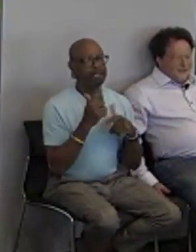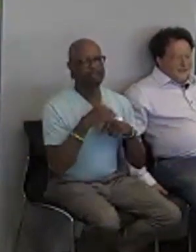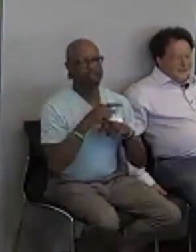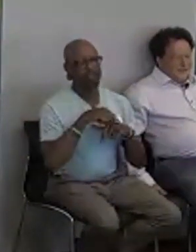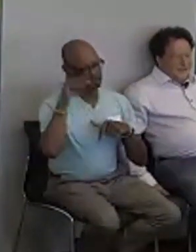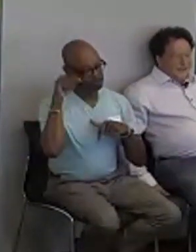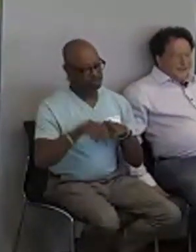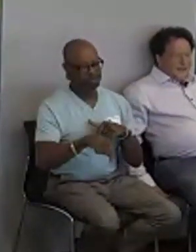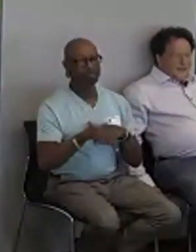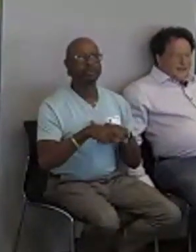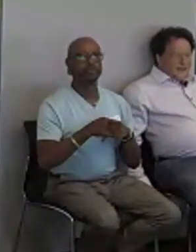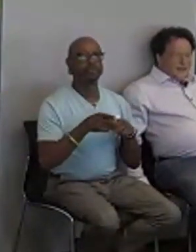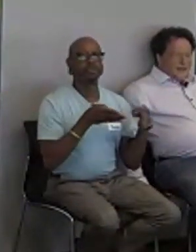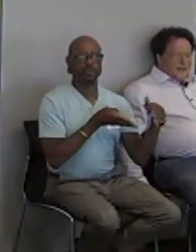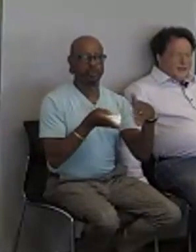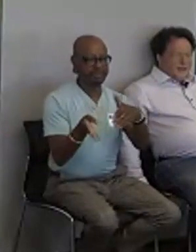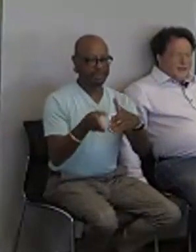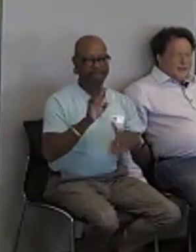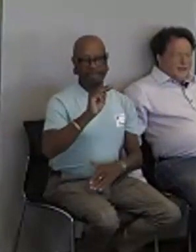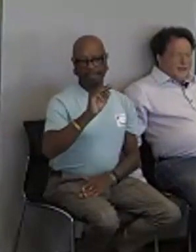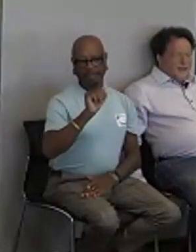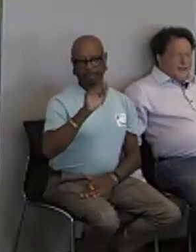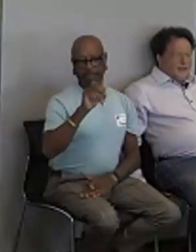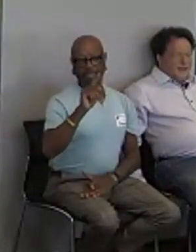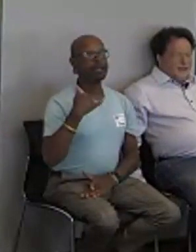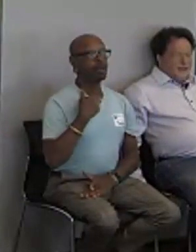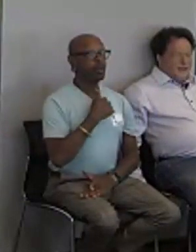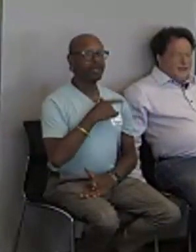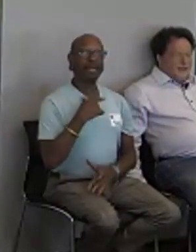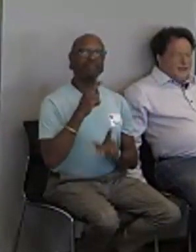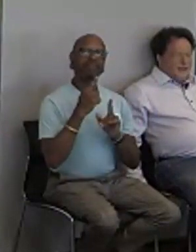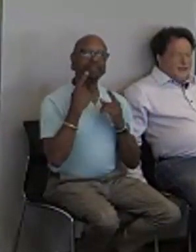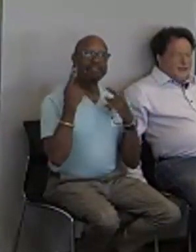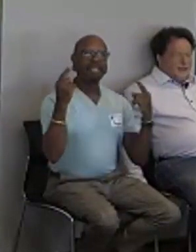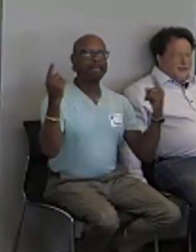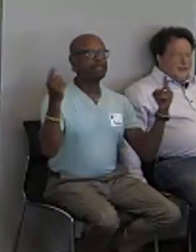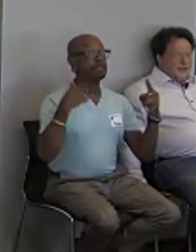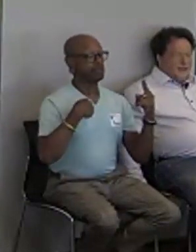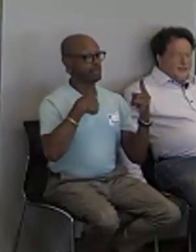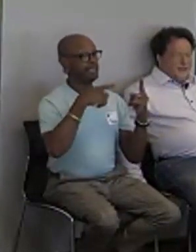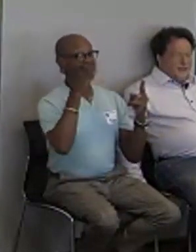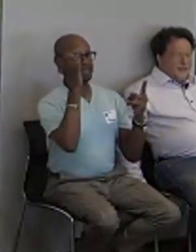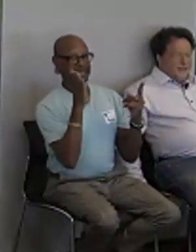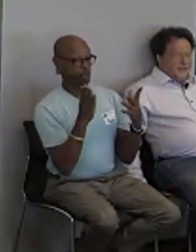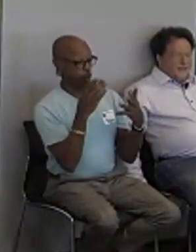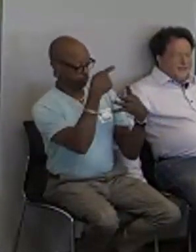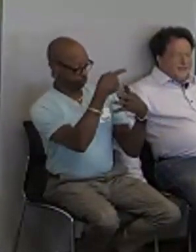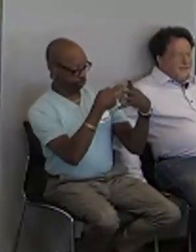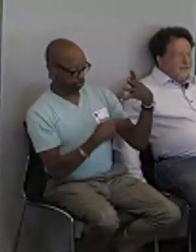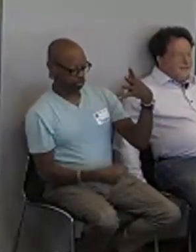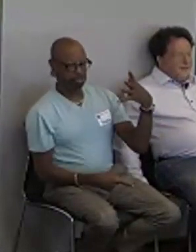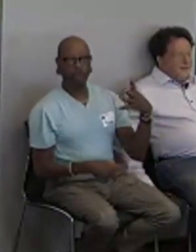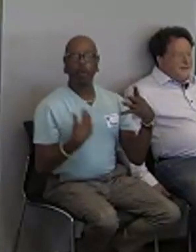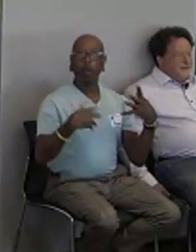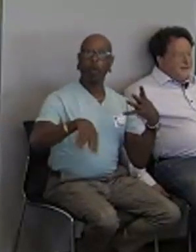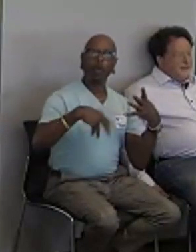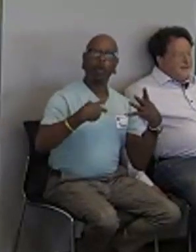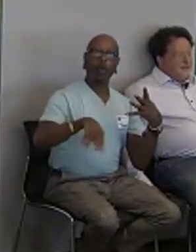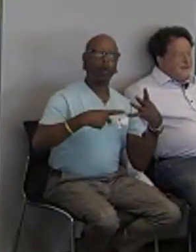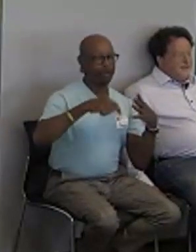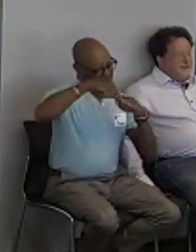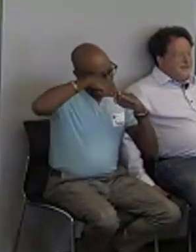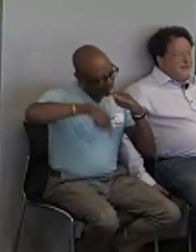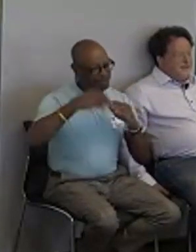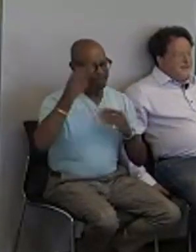street. We have a legendary lineup today. Our speakers are heavy hitters. They're deep thinkers.